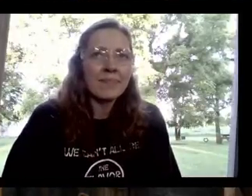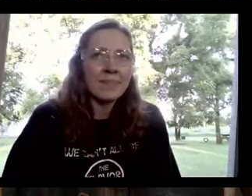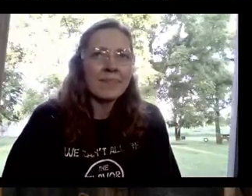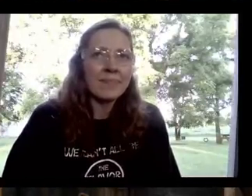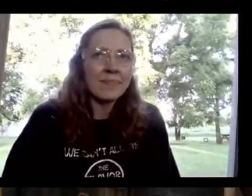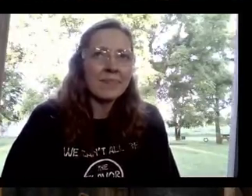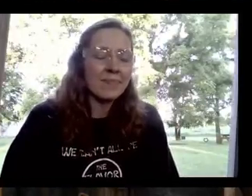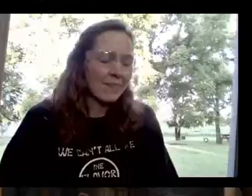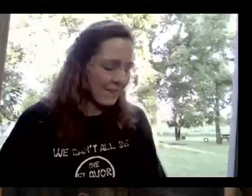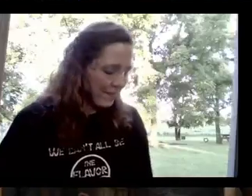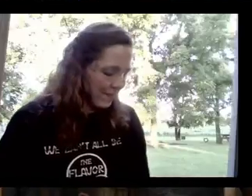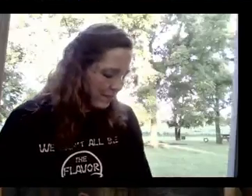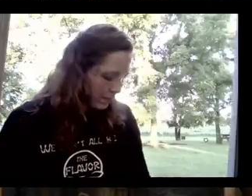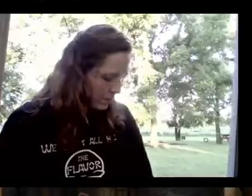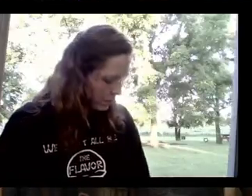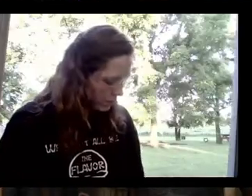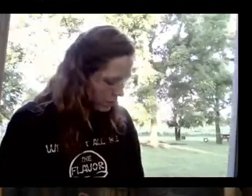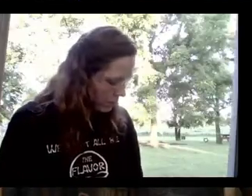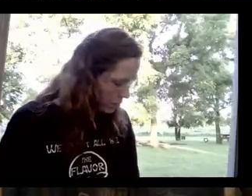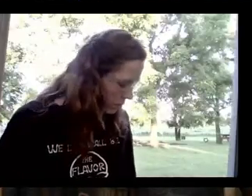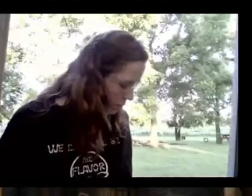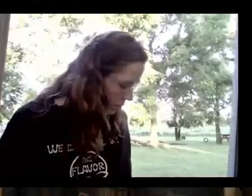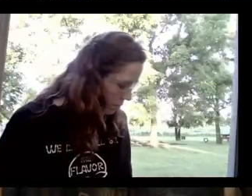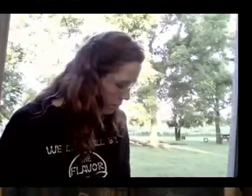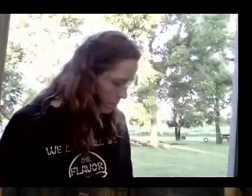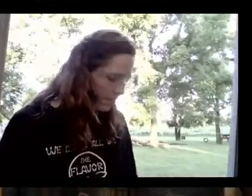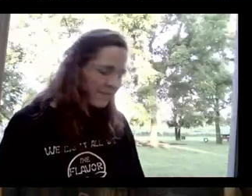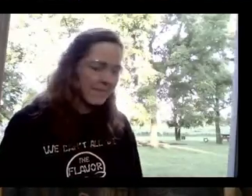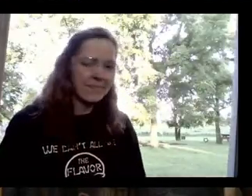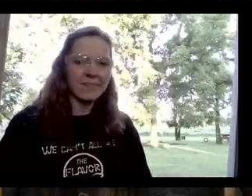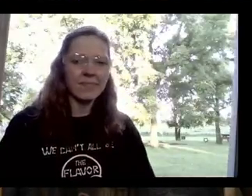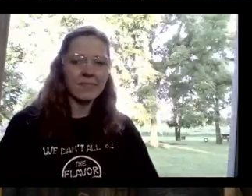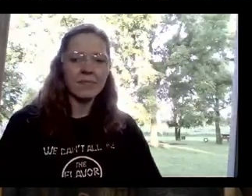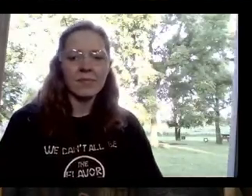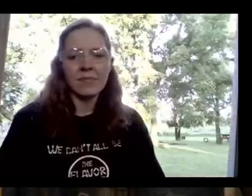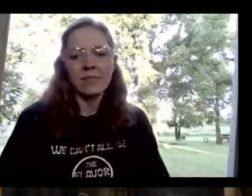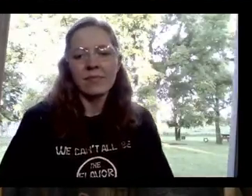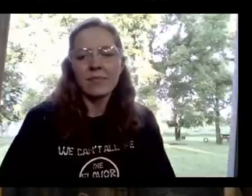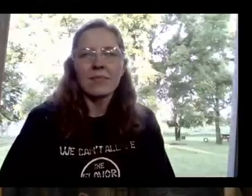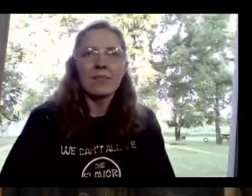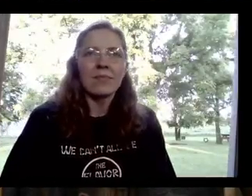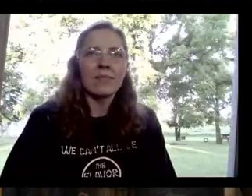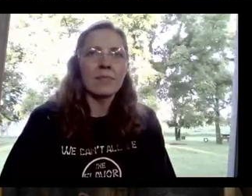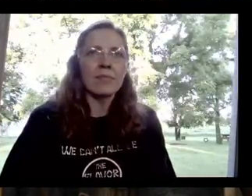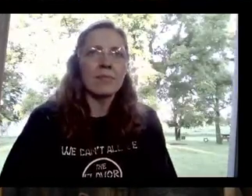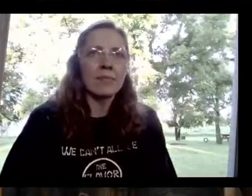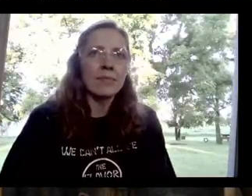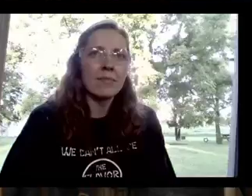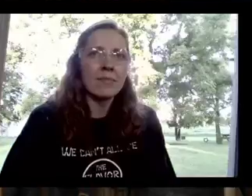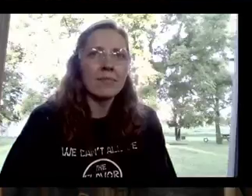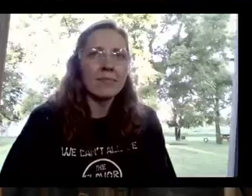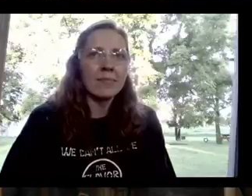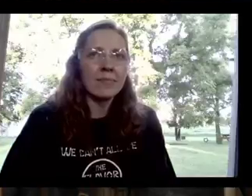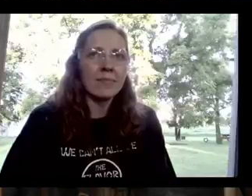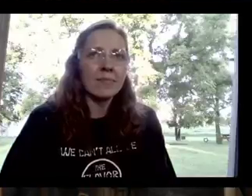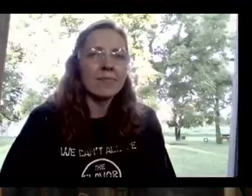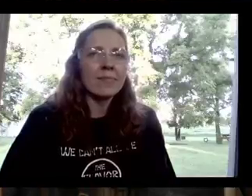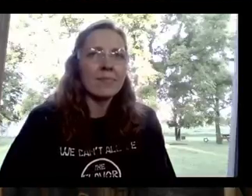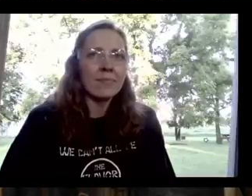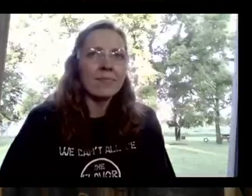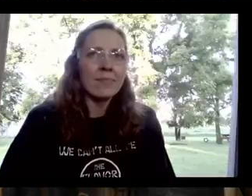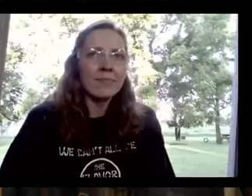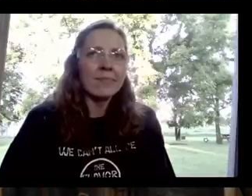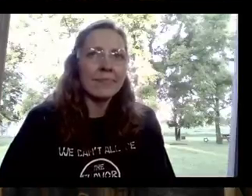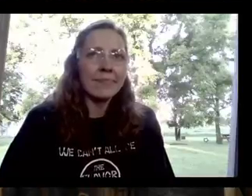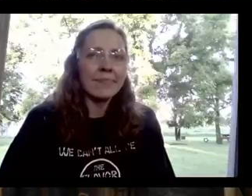on YouTube and having a bunch of subscribers and things like that, because there's a big responsibility I feel towards that, and that's